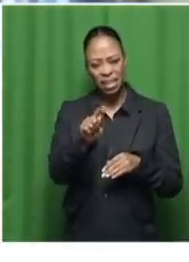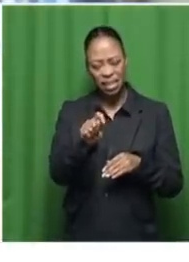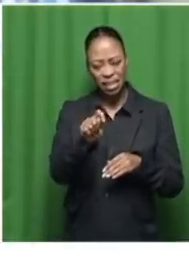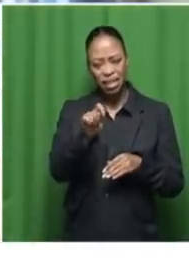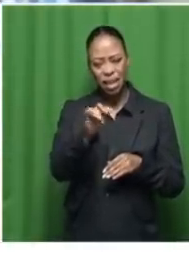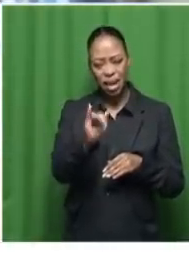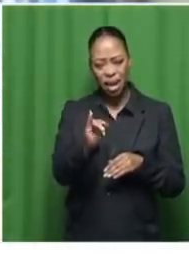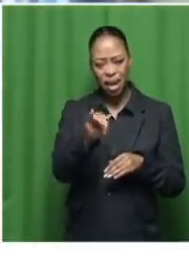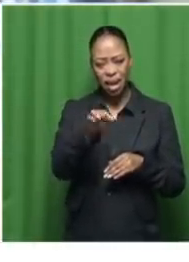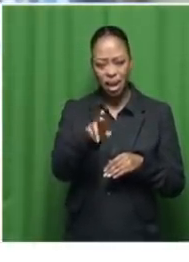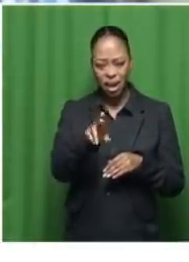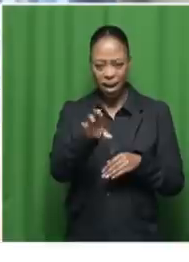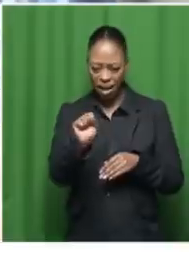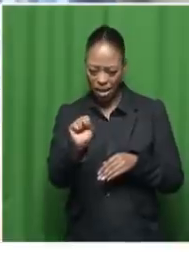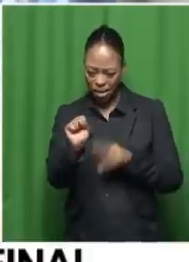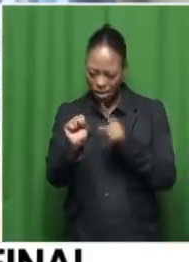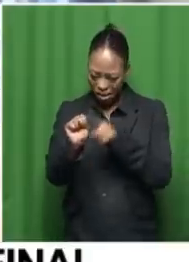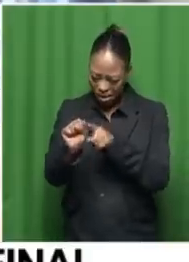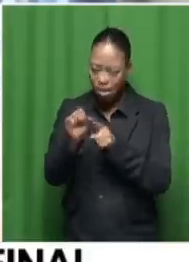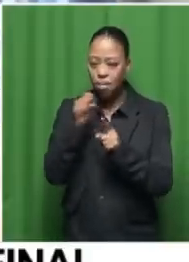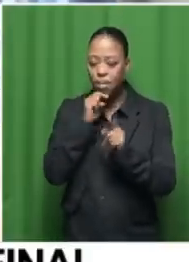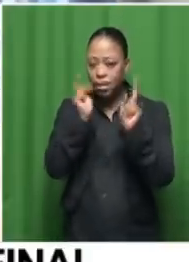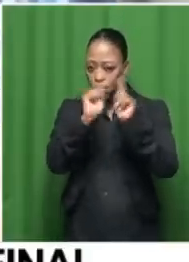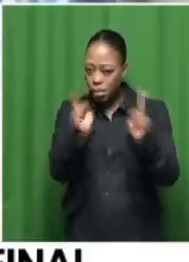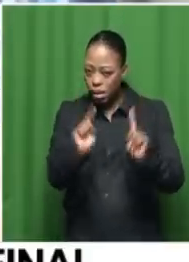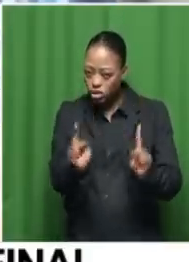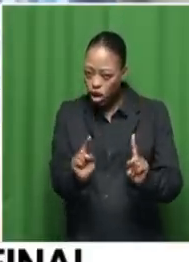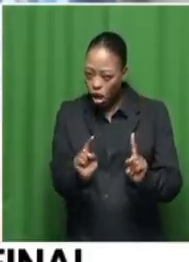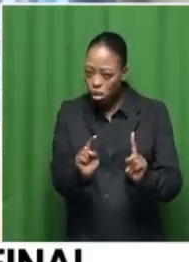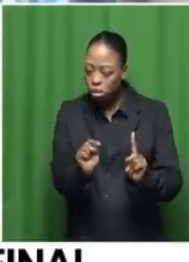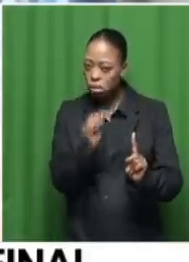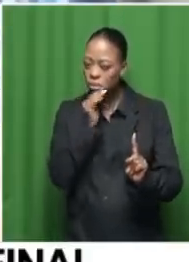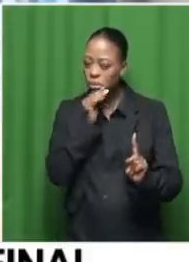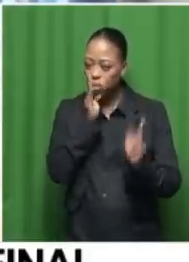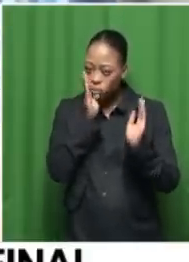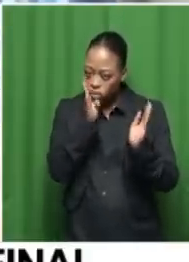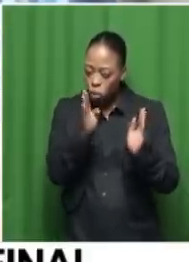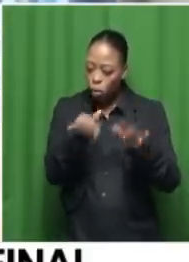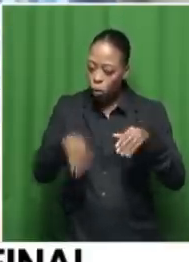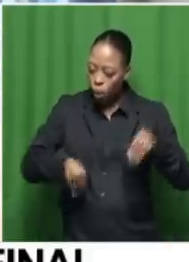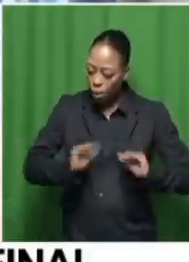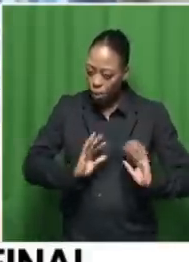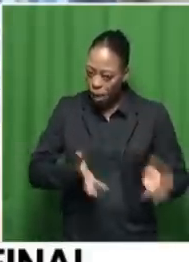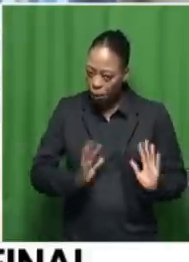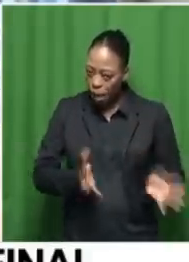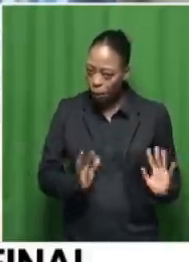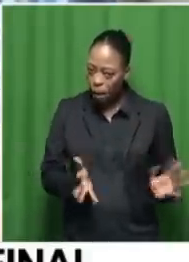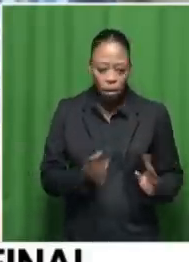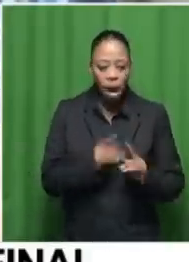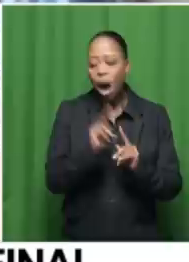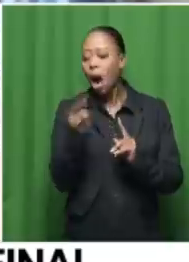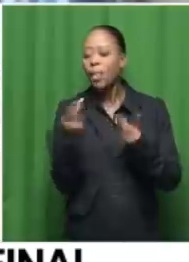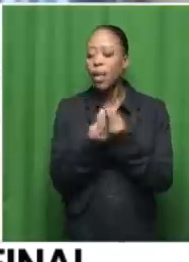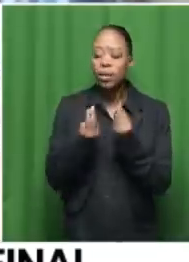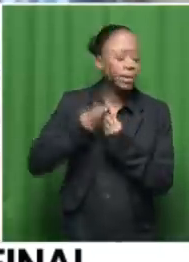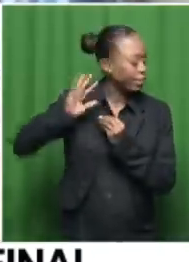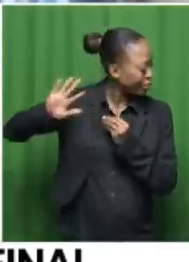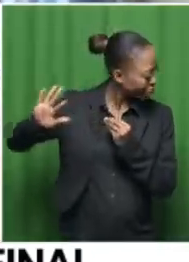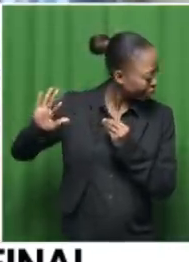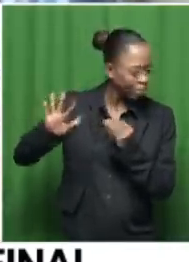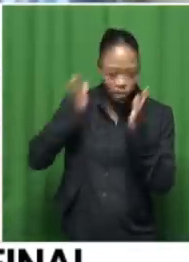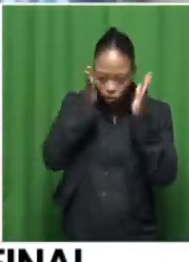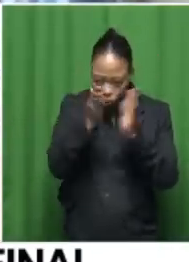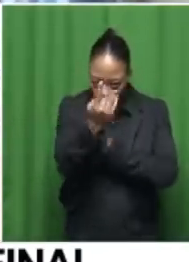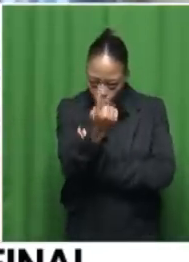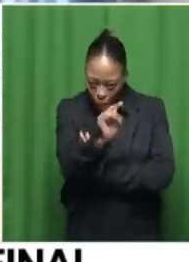STIRS, stands for specialized, which means that you only deal with corruption and you don't deal with a whole lot of